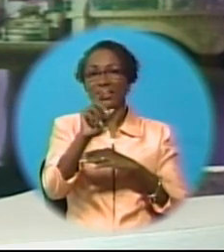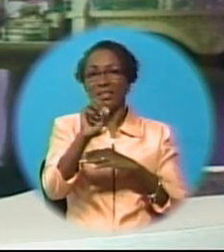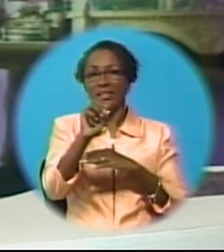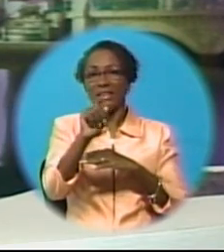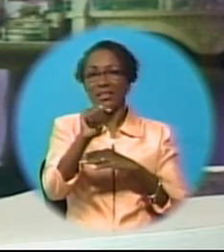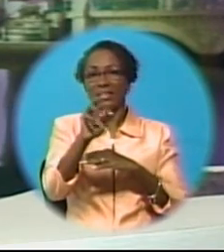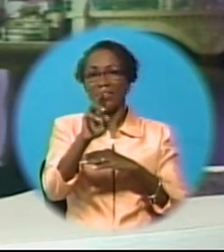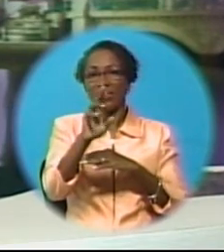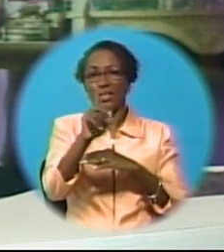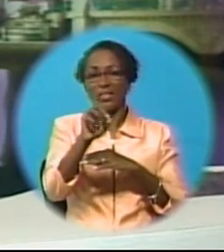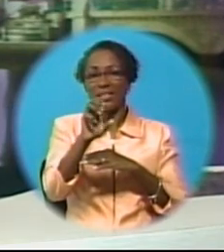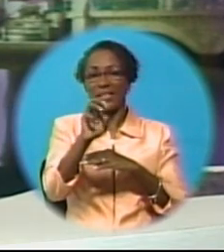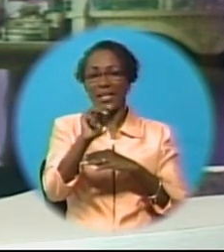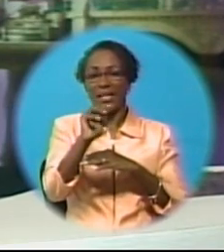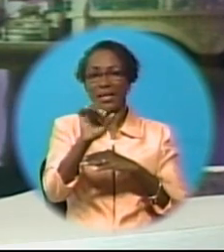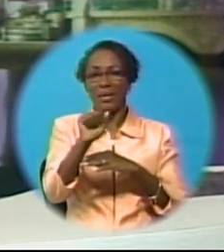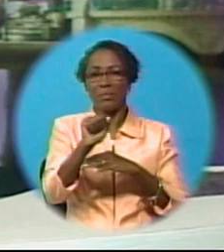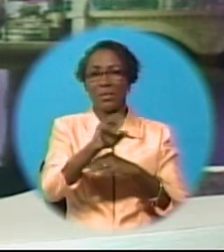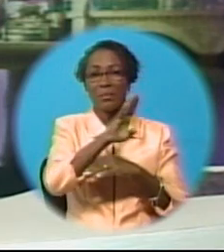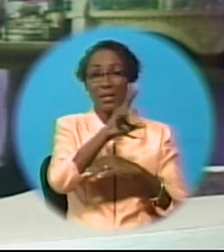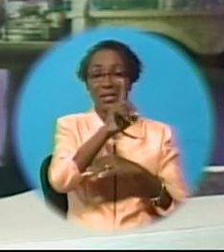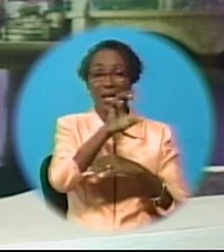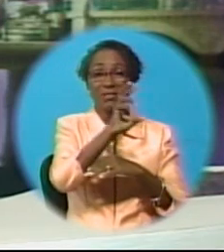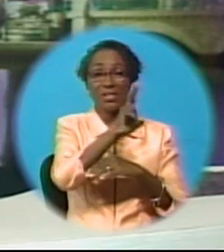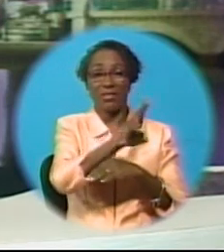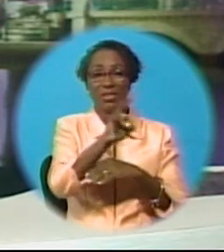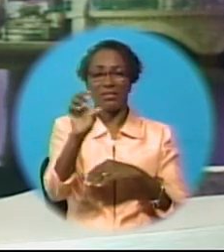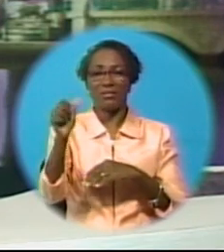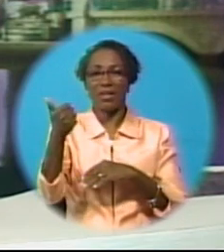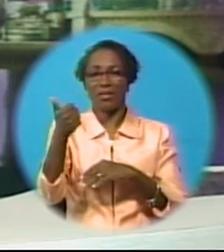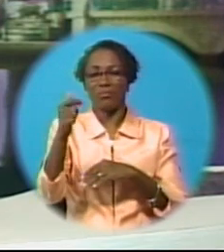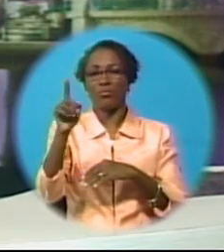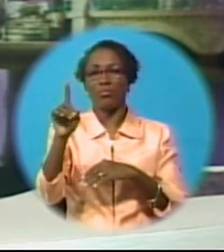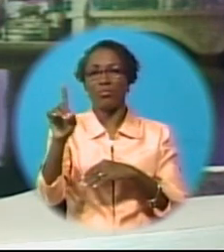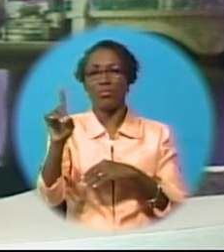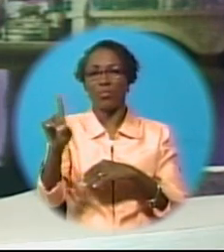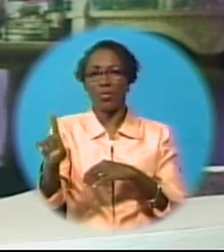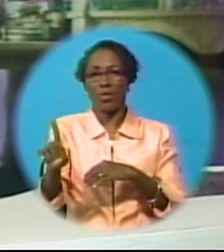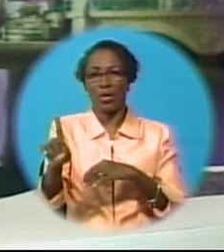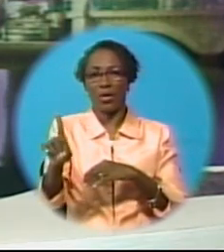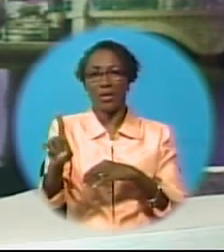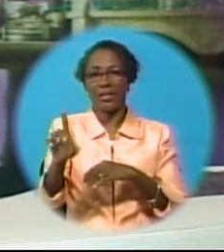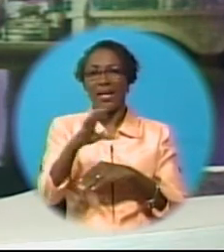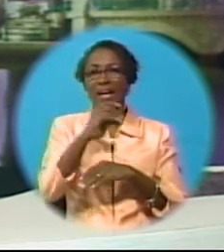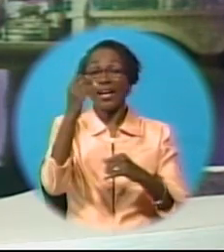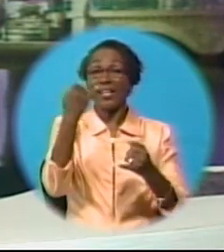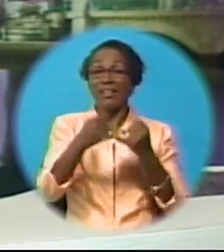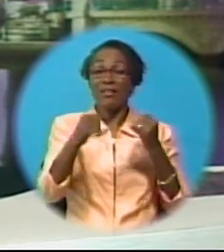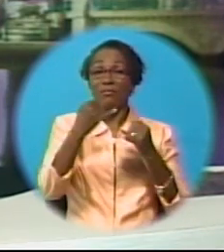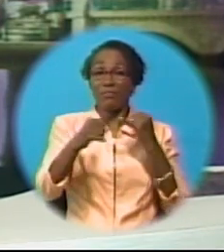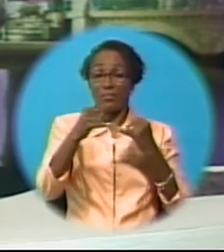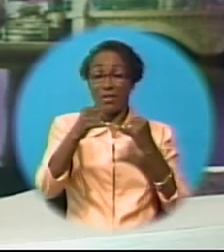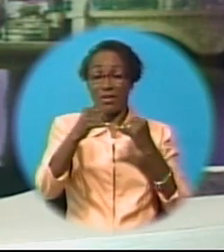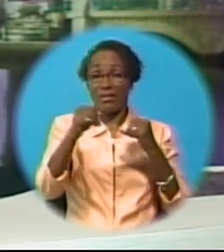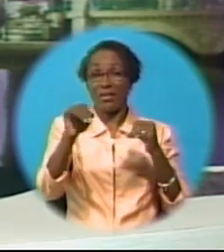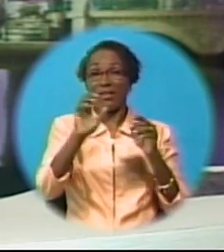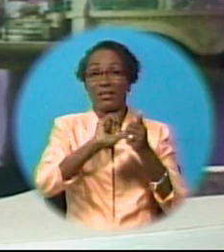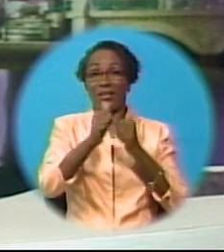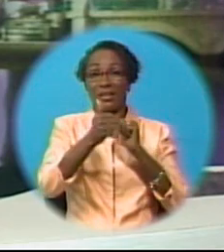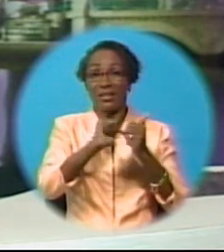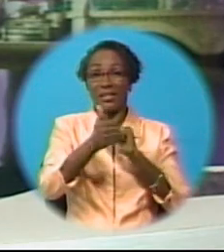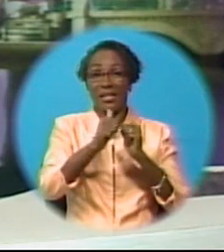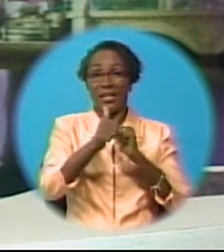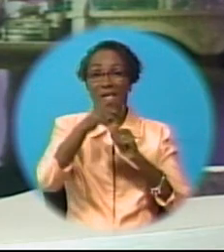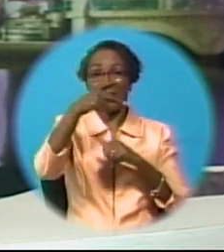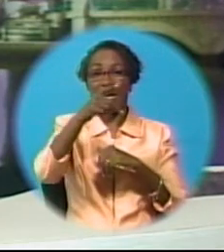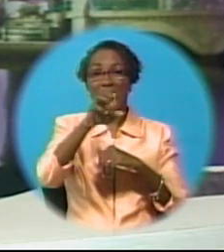the first 7 goals with 7 different players. And in the final game of the triple header, Lumasol Technologies Inc. Pinelands were still